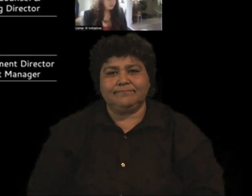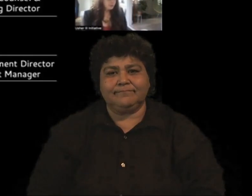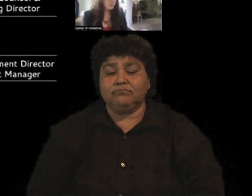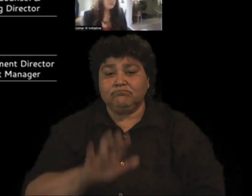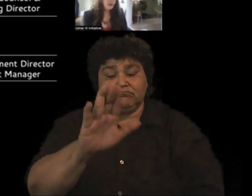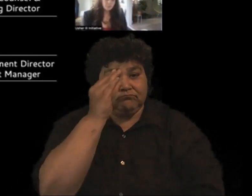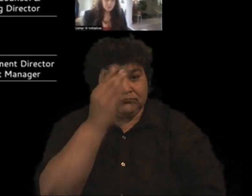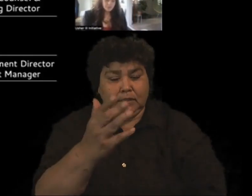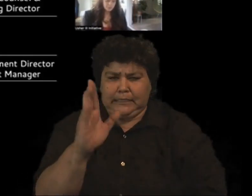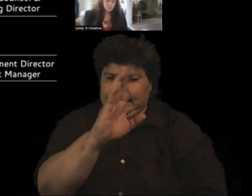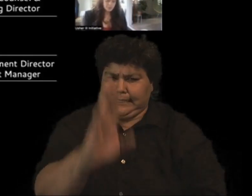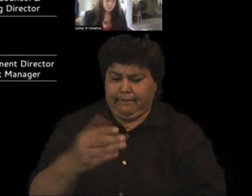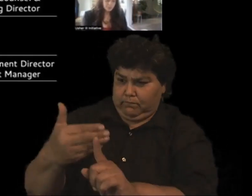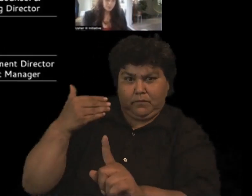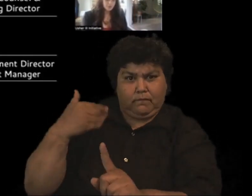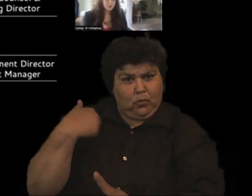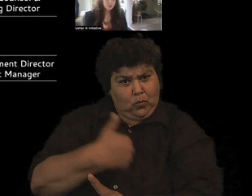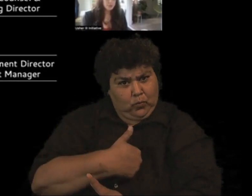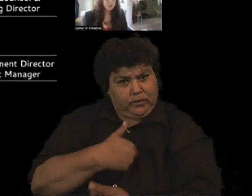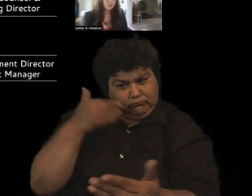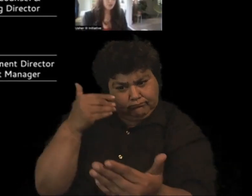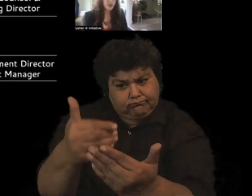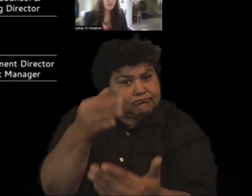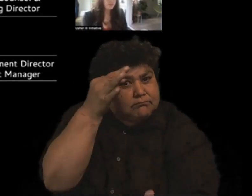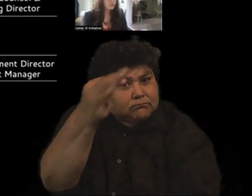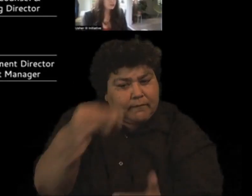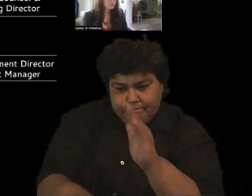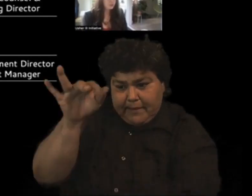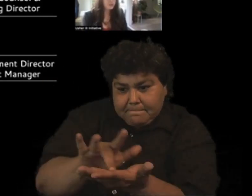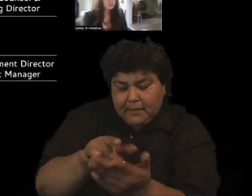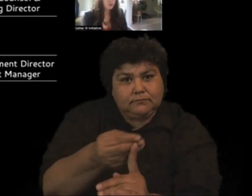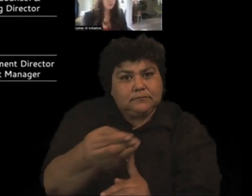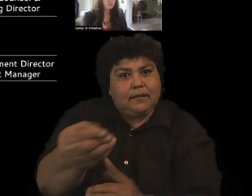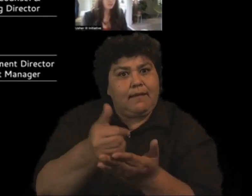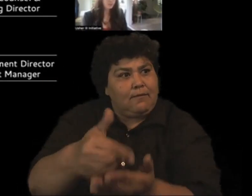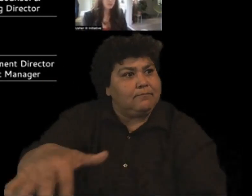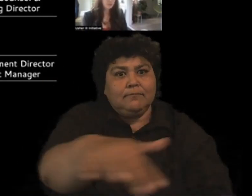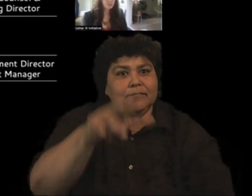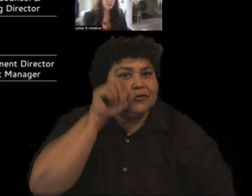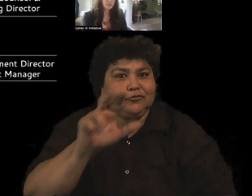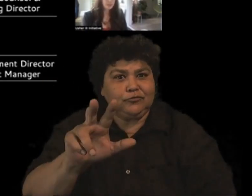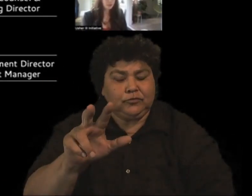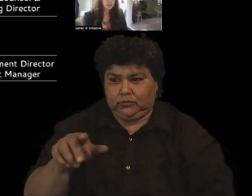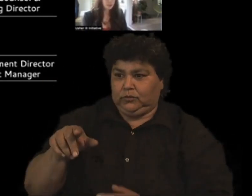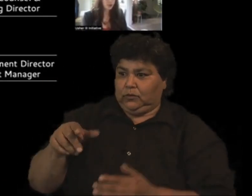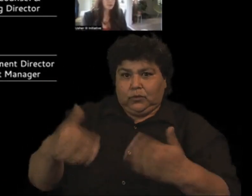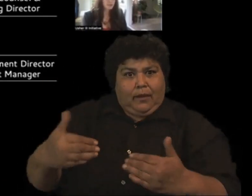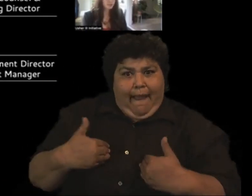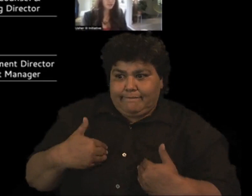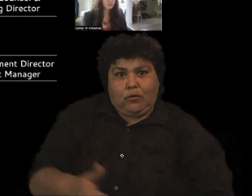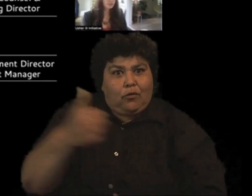We have never been so close to achieving our sole mission of providing the Usher III patient population with a first-in-class therapeutic